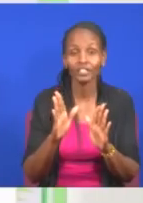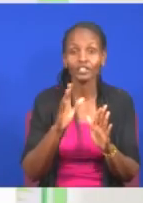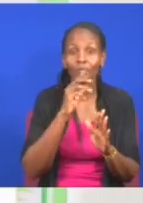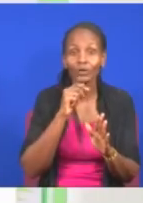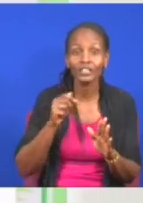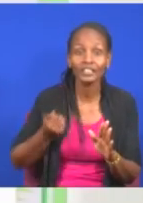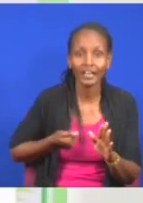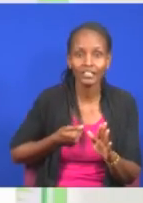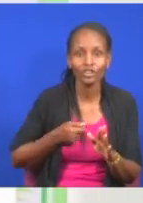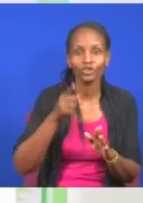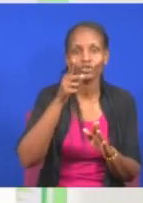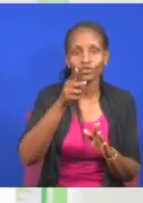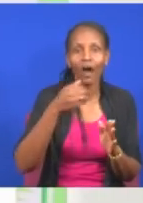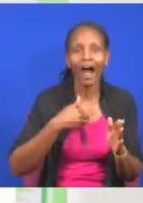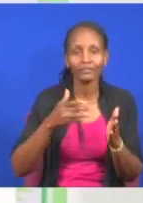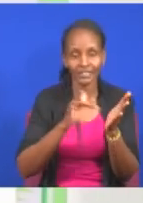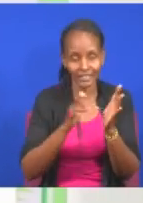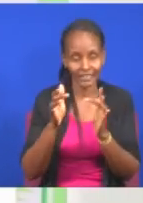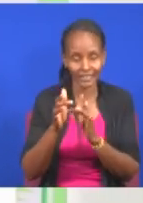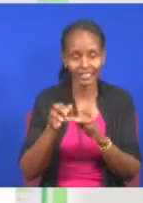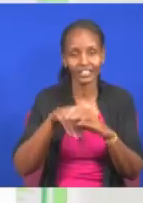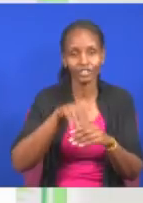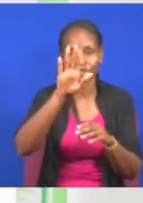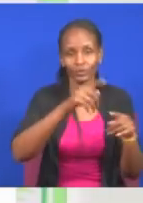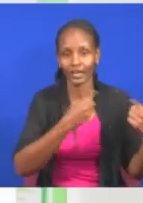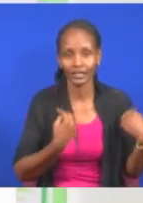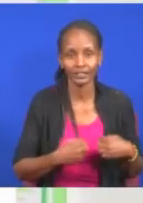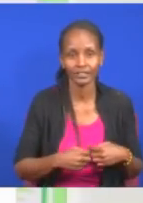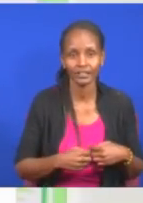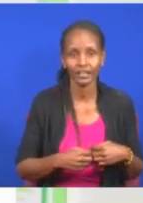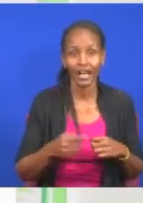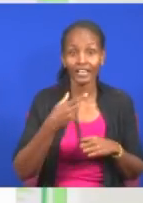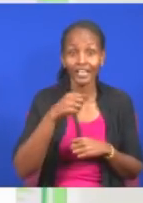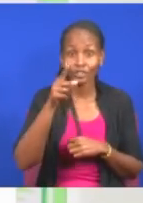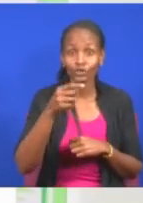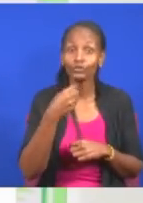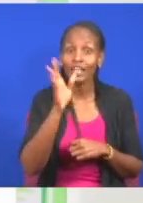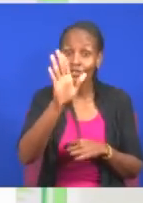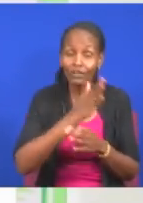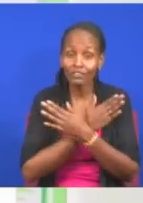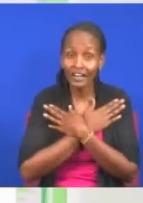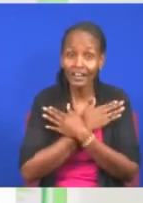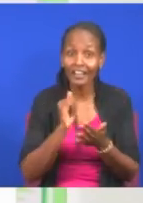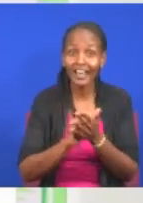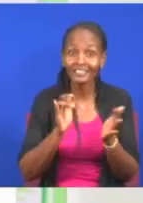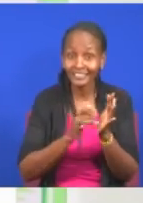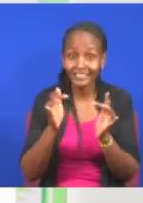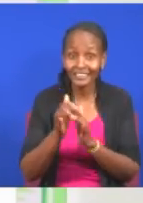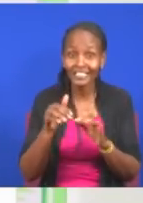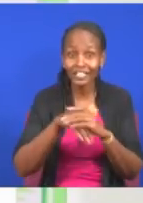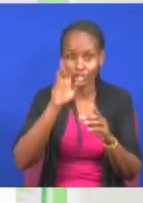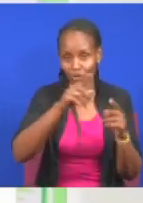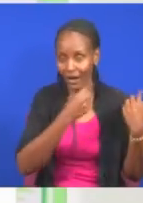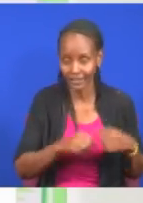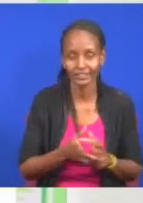girls, you have Jesus in your heart. I would like you to tell your friends that you have Jesus in your